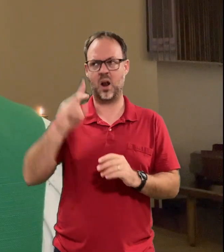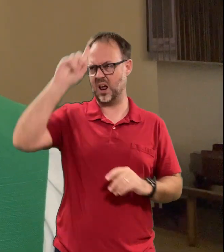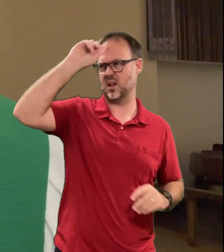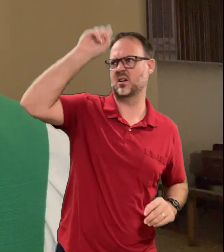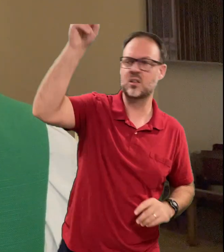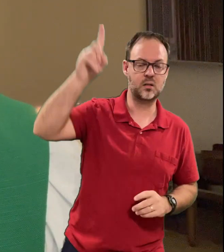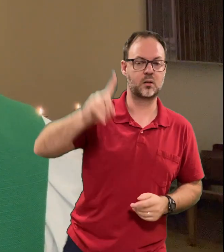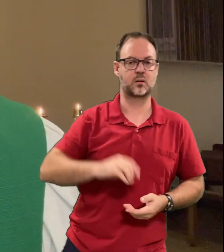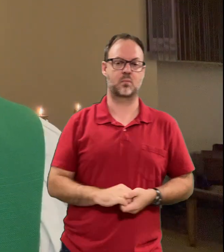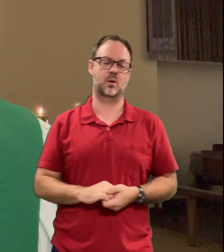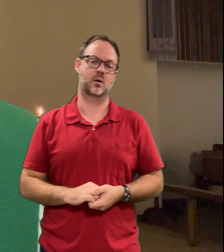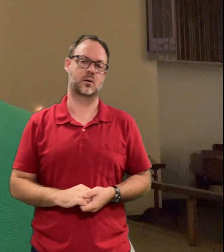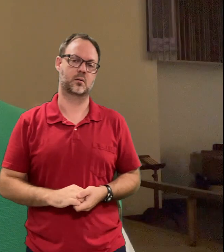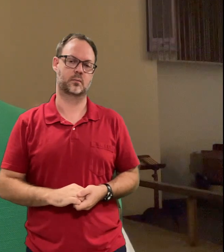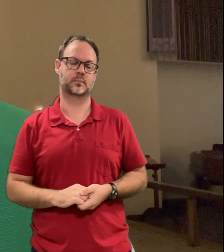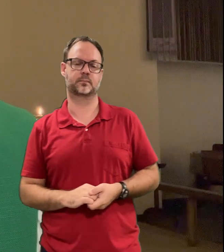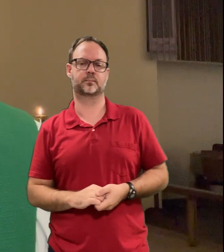how intelligent you are.